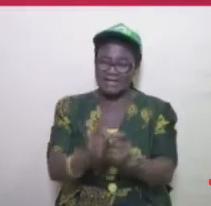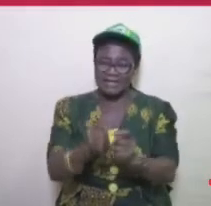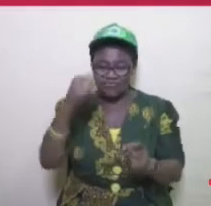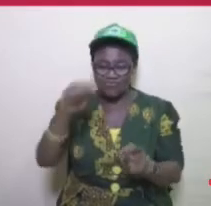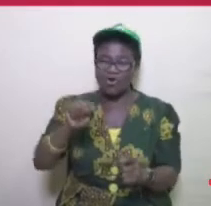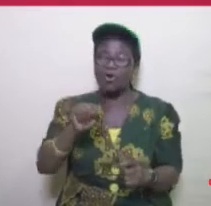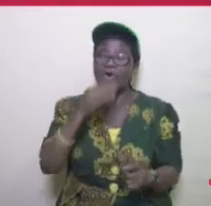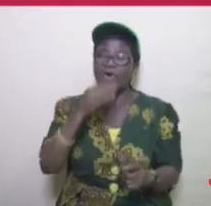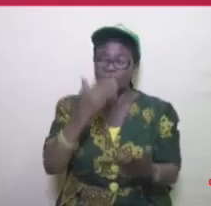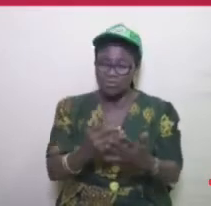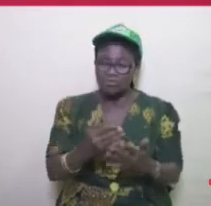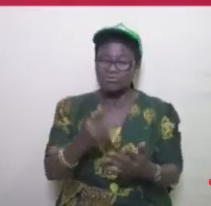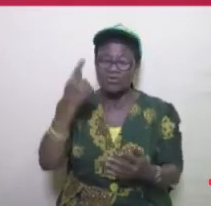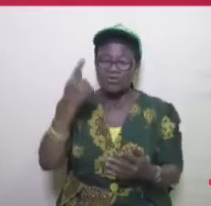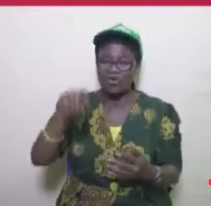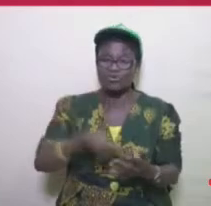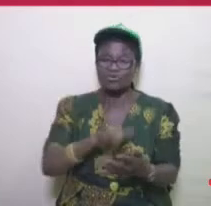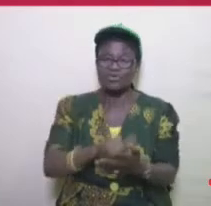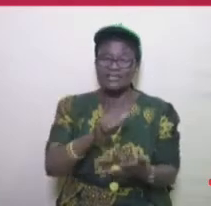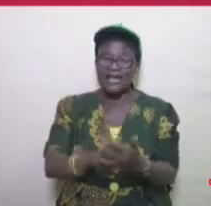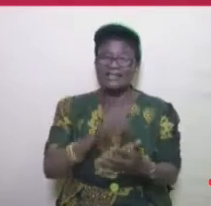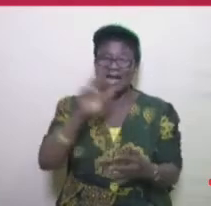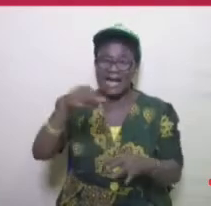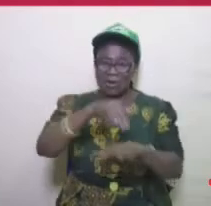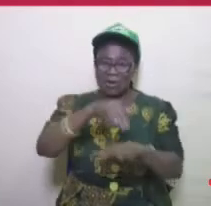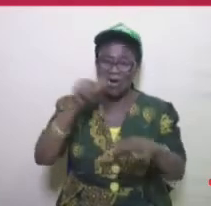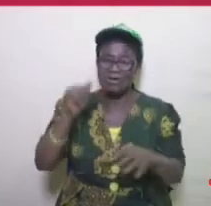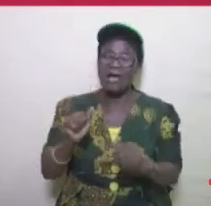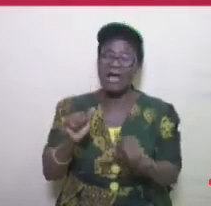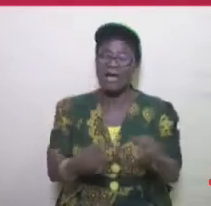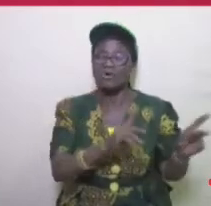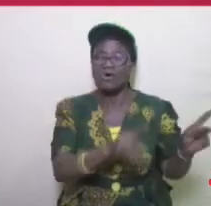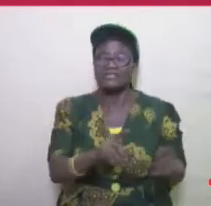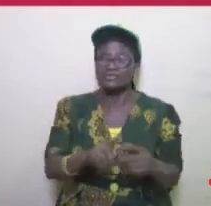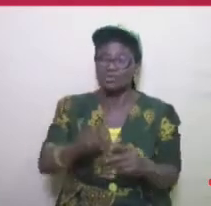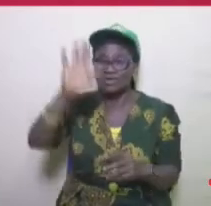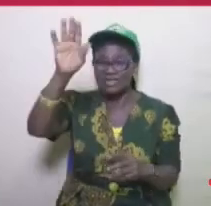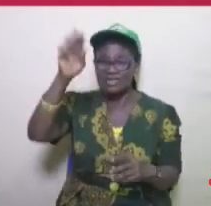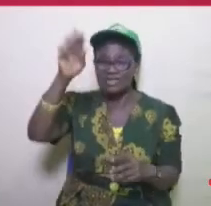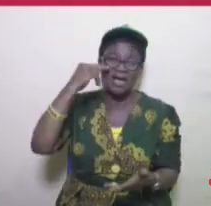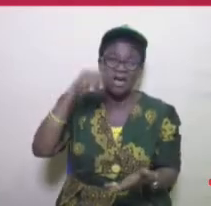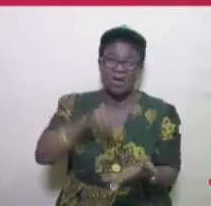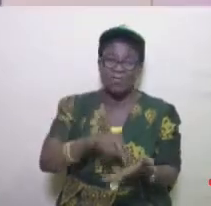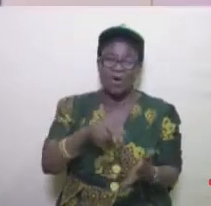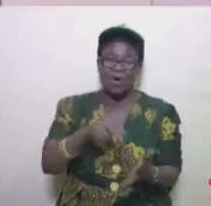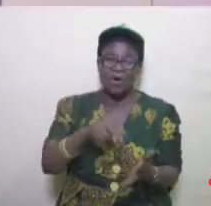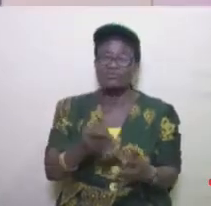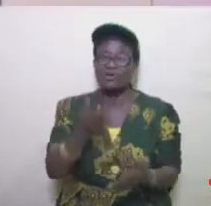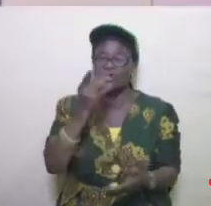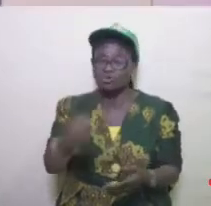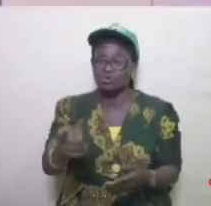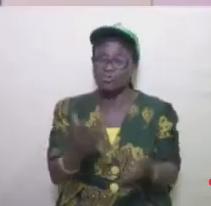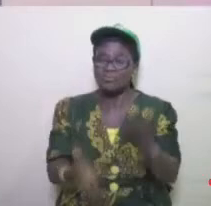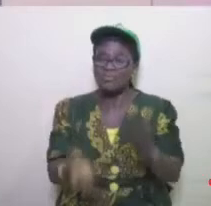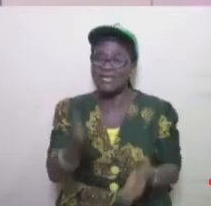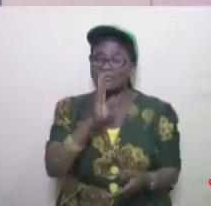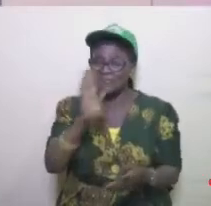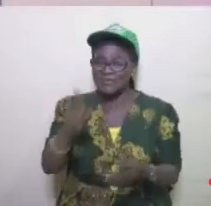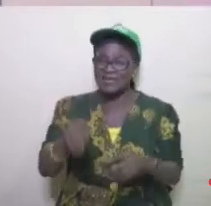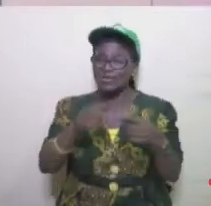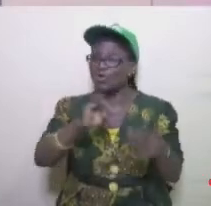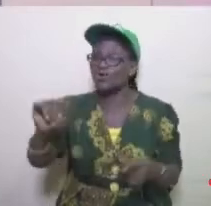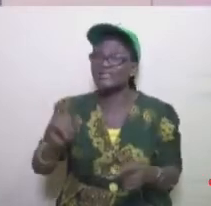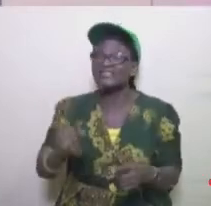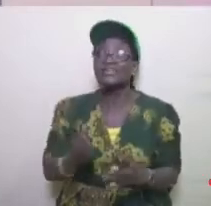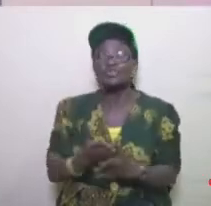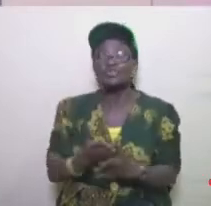called according to his purpose. You may be going through issues. All things will work together. They may have